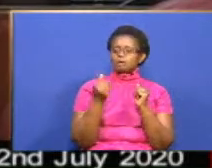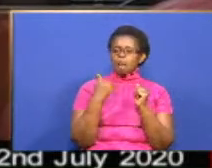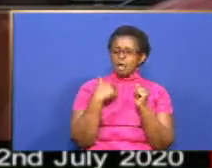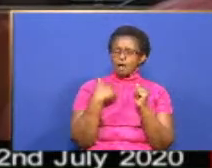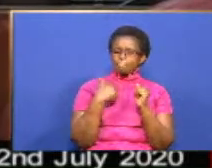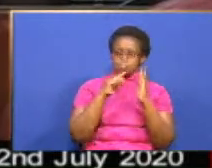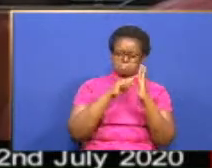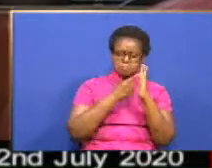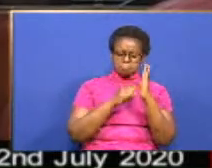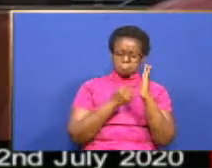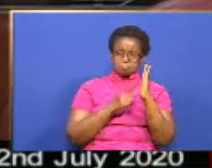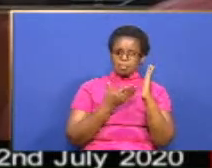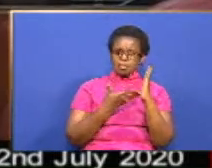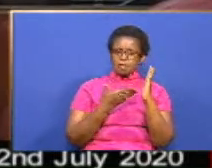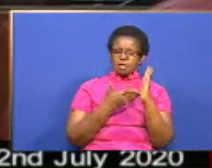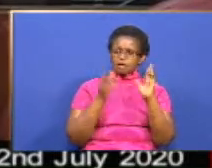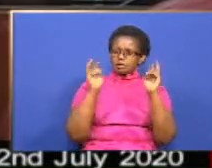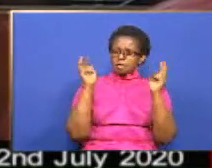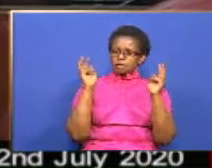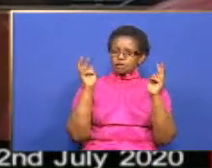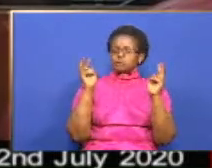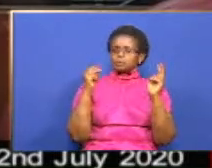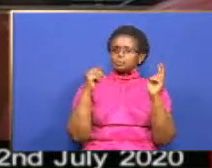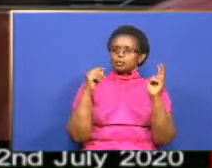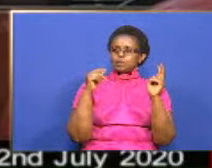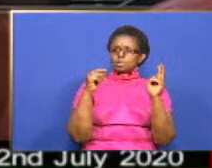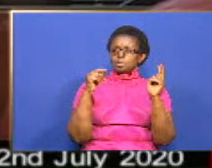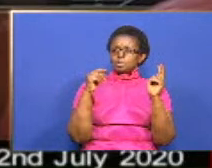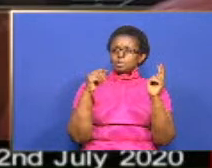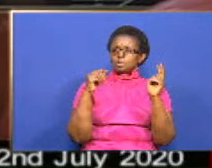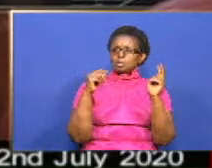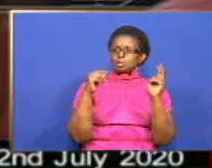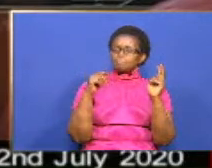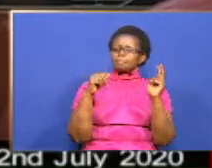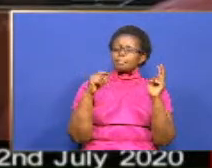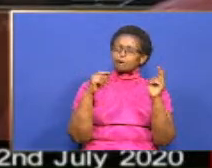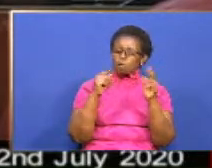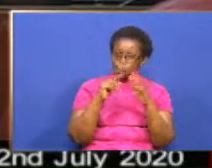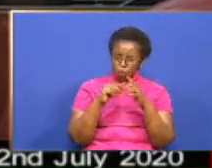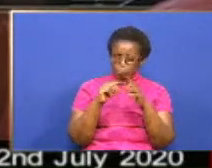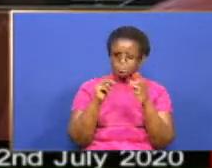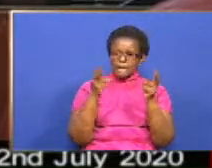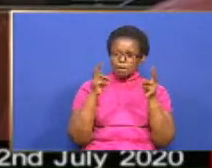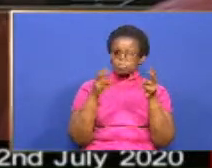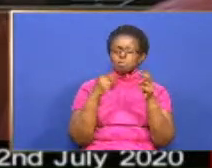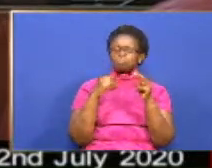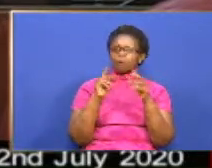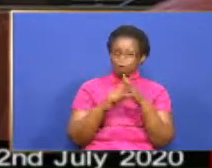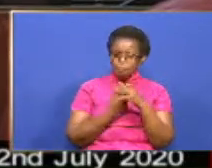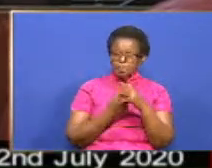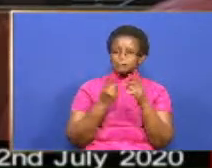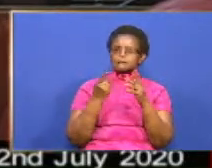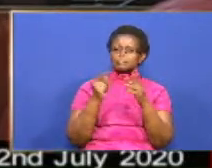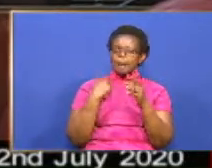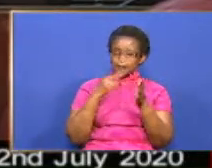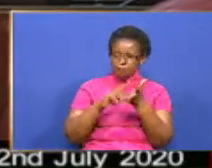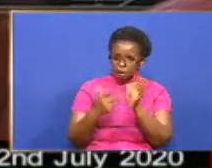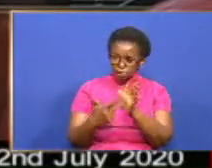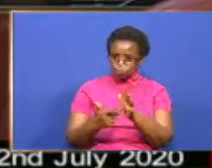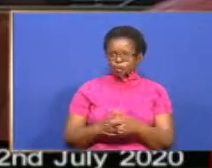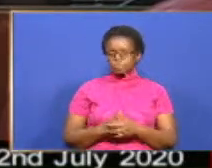provisions, title, the short title, commencement, interpretation, and definitions.